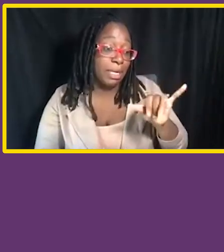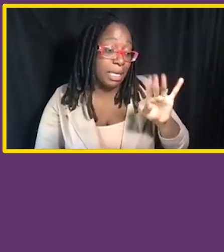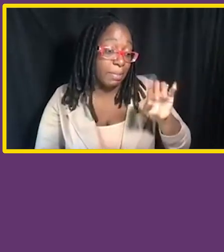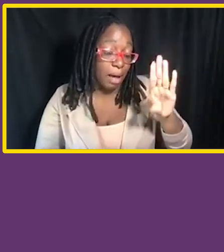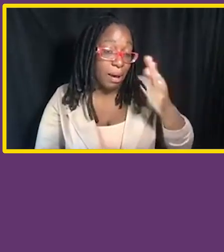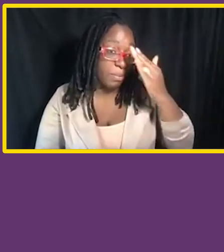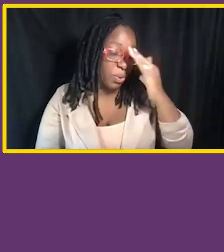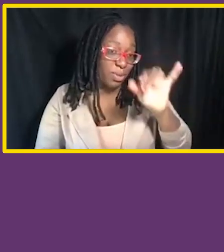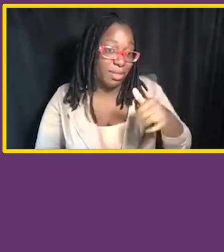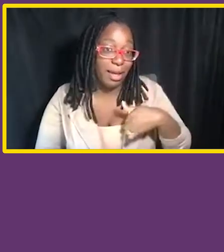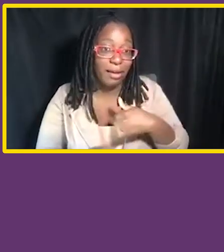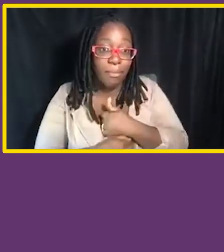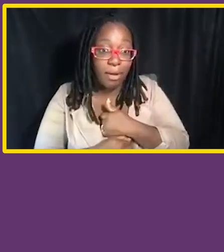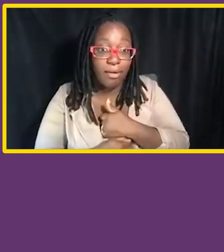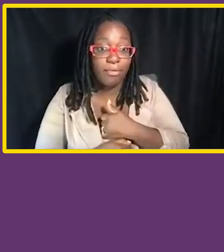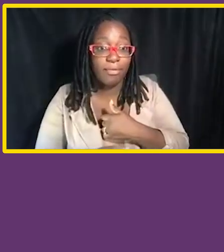were loved.